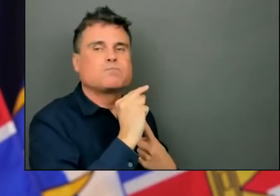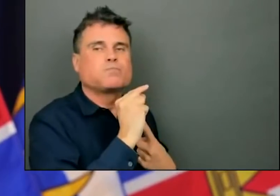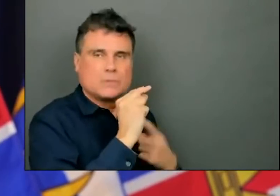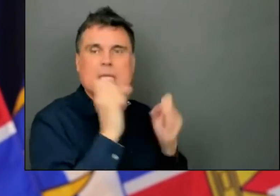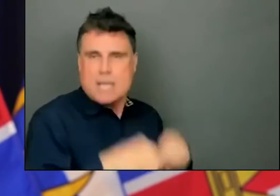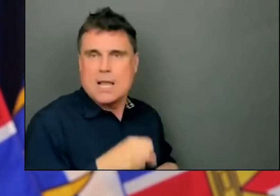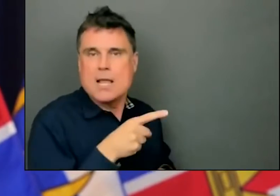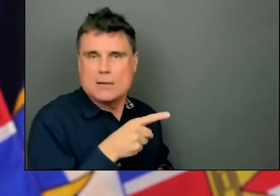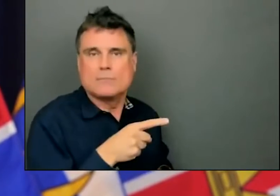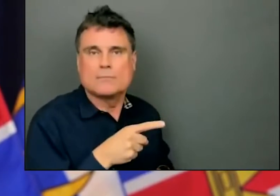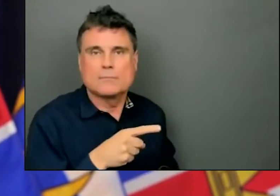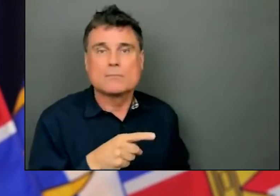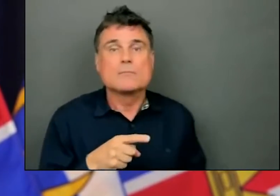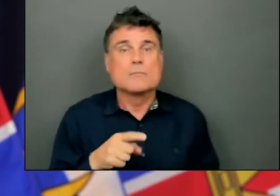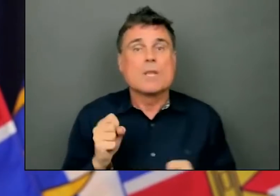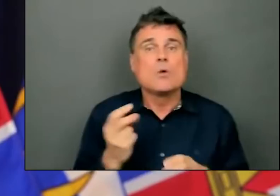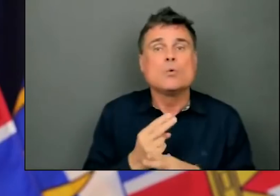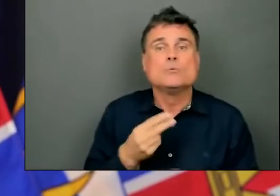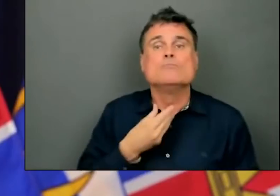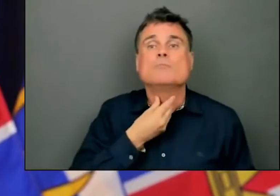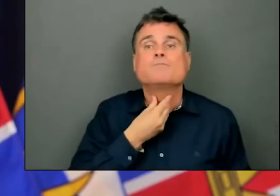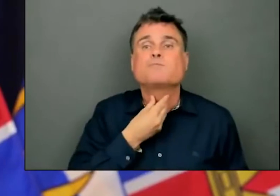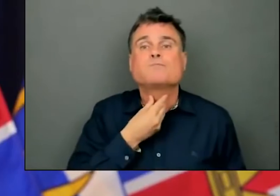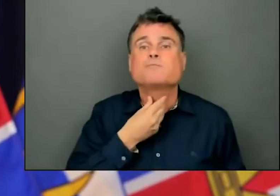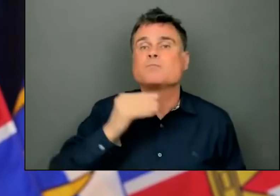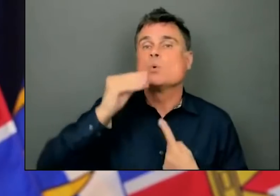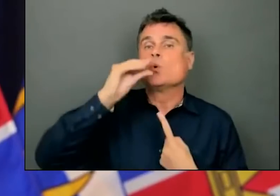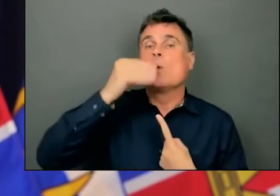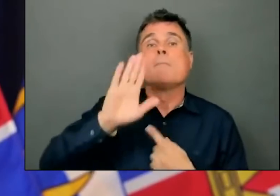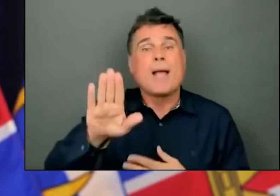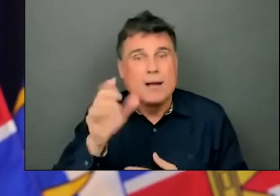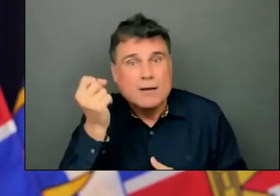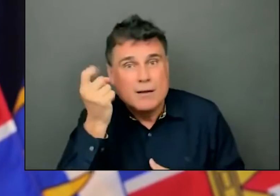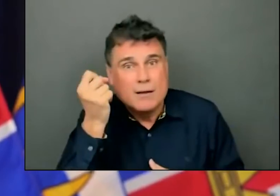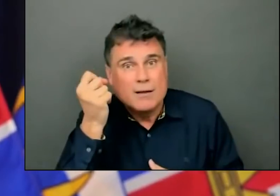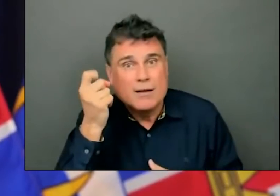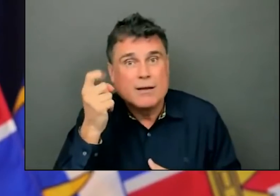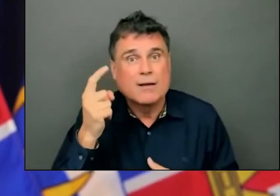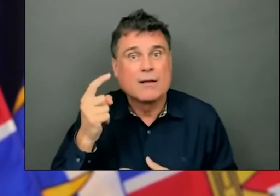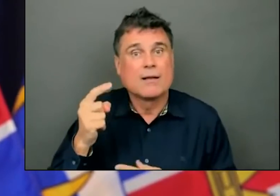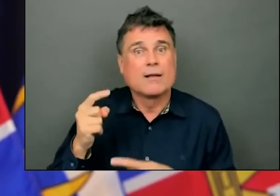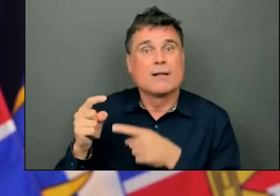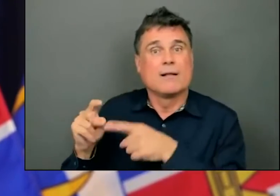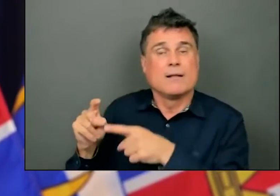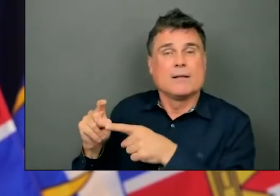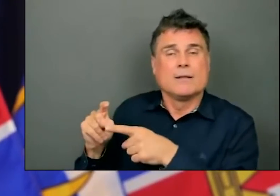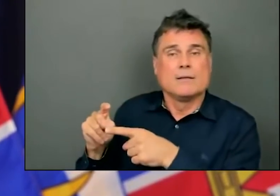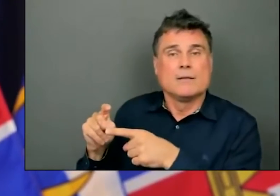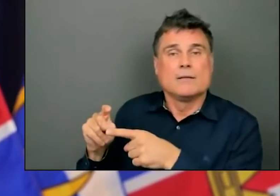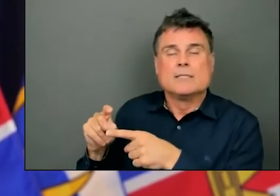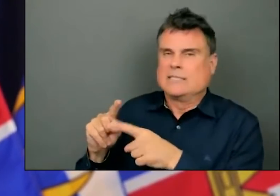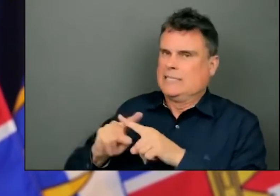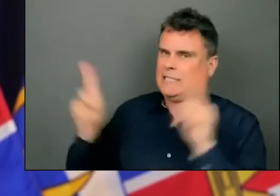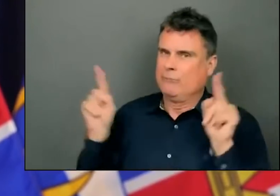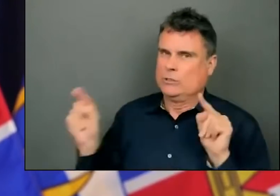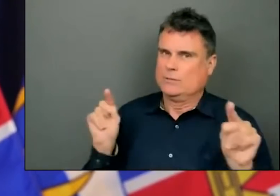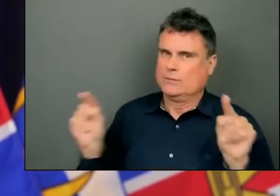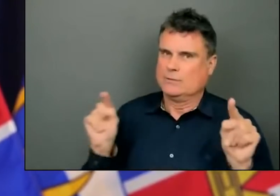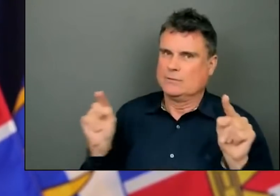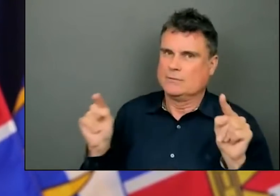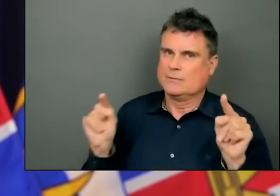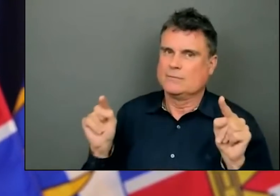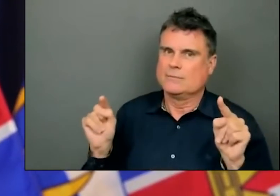So the rapid tests serve a different purpose. So they are ones that you can take home to help support those decision